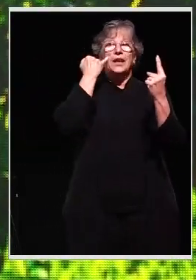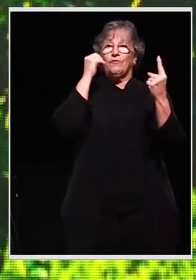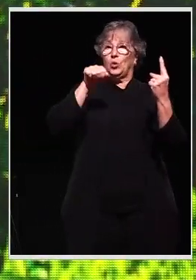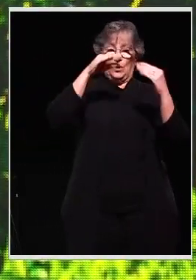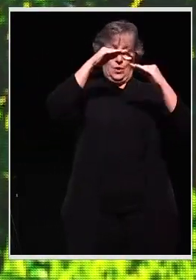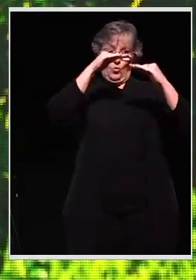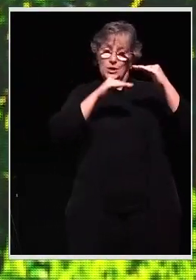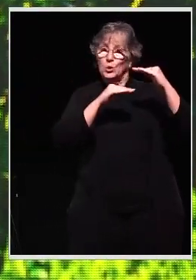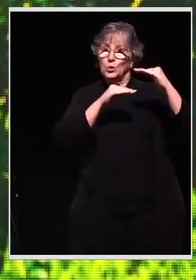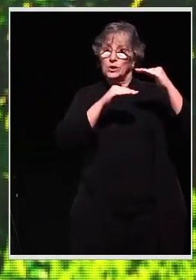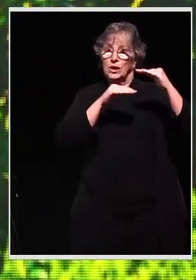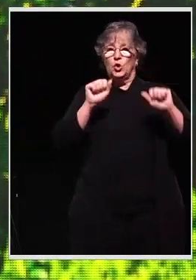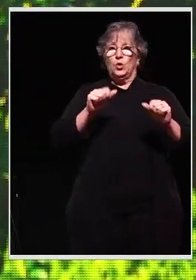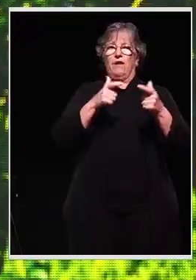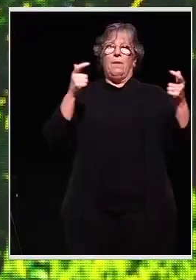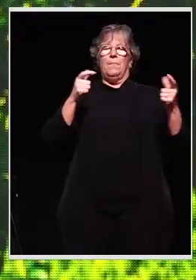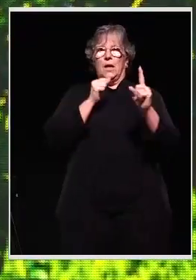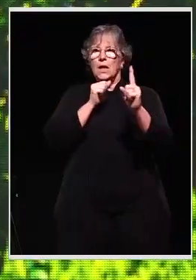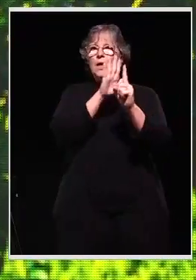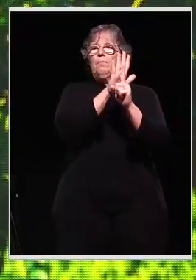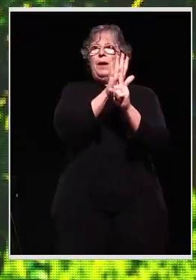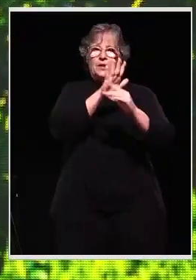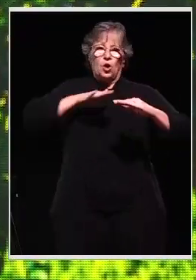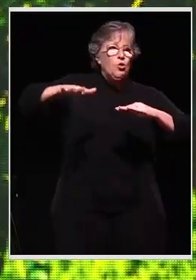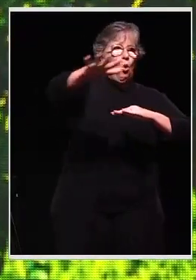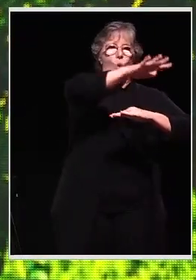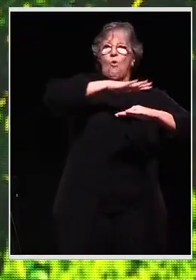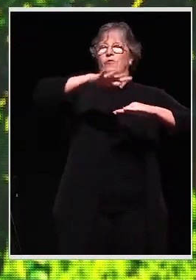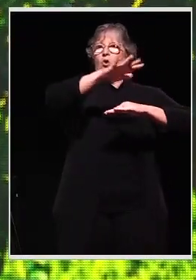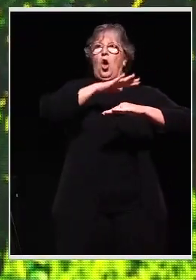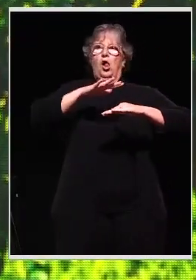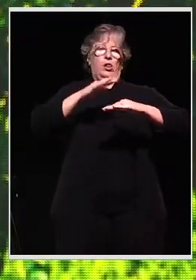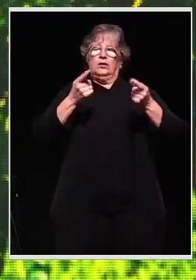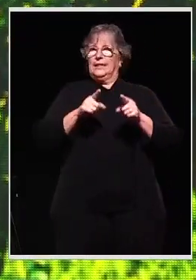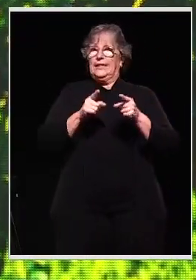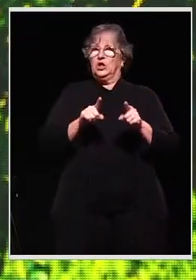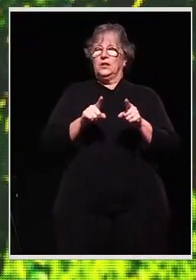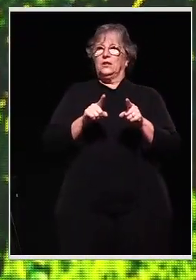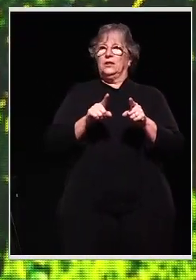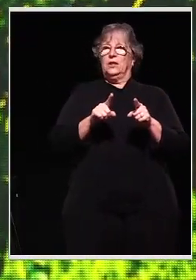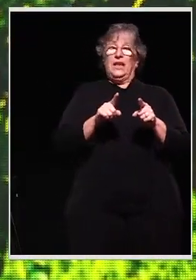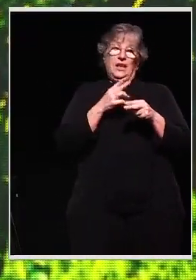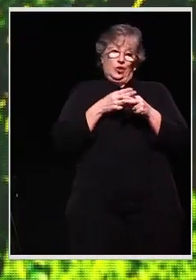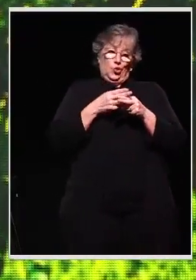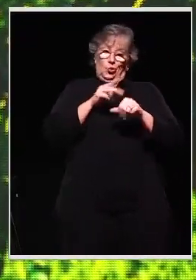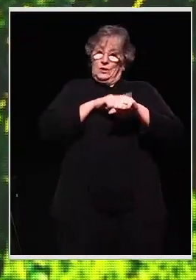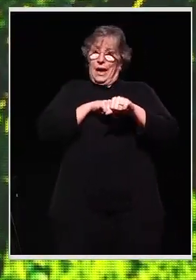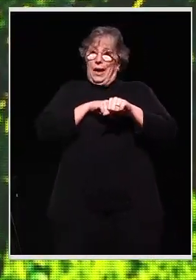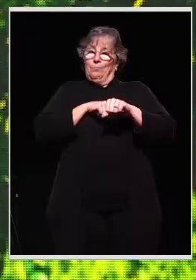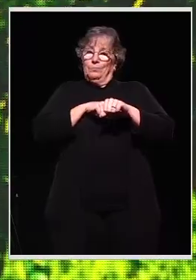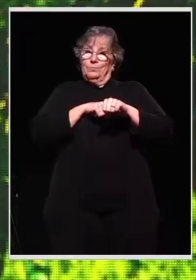have a big impact on overall greenhouse gas emissions, and you can do so in a relatively shorter time frame.